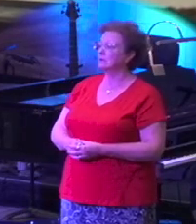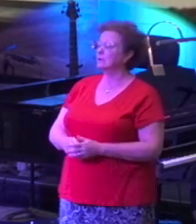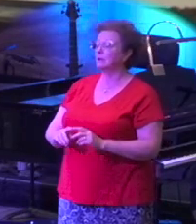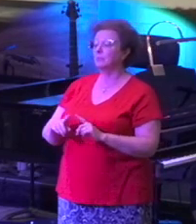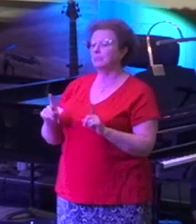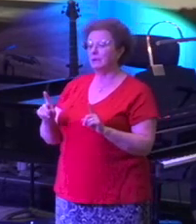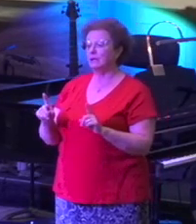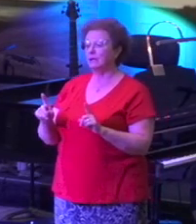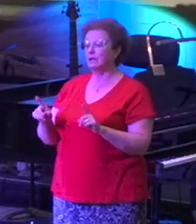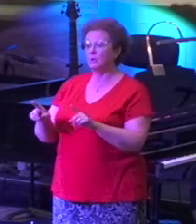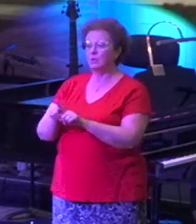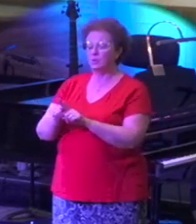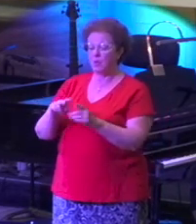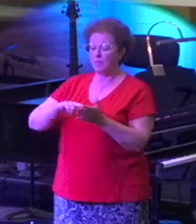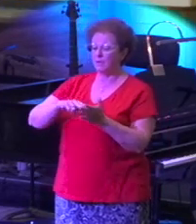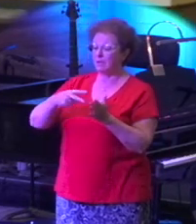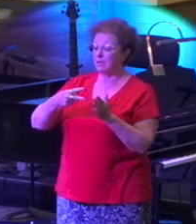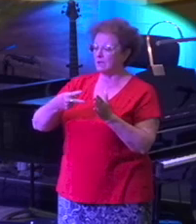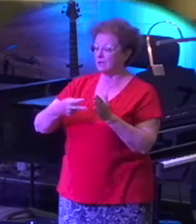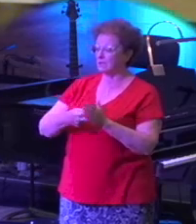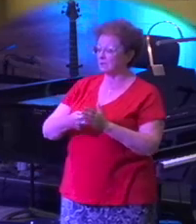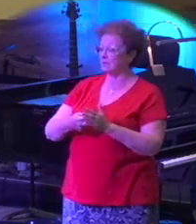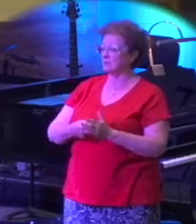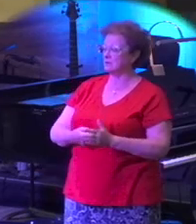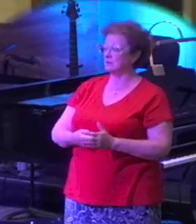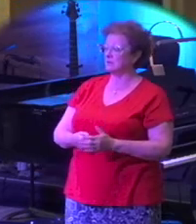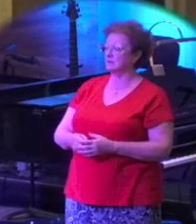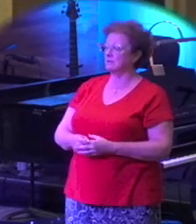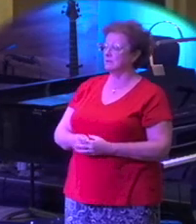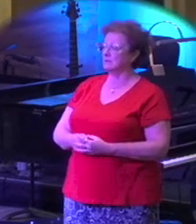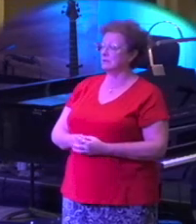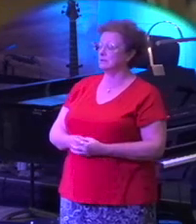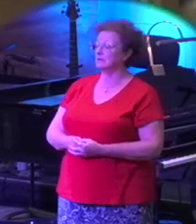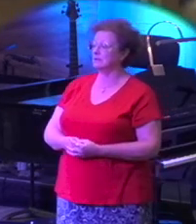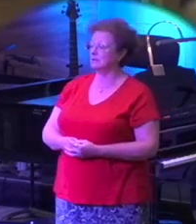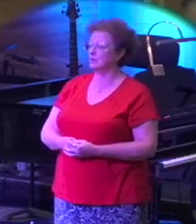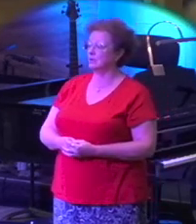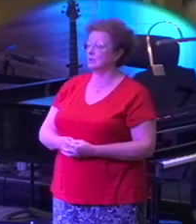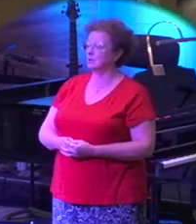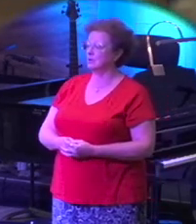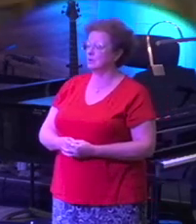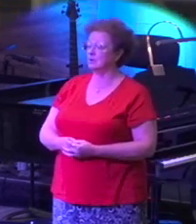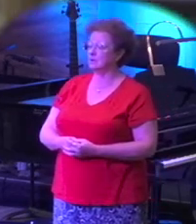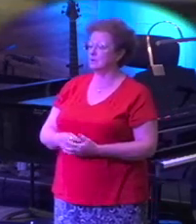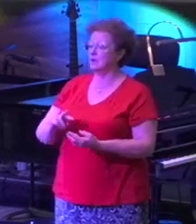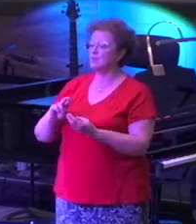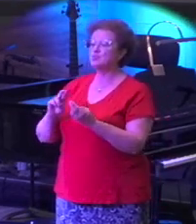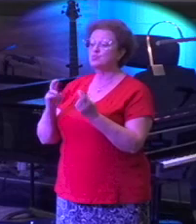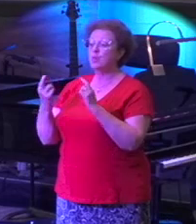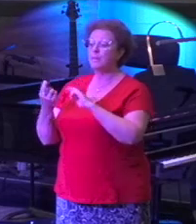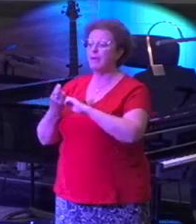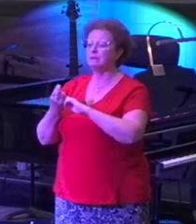The word repent is an ordinal word. It's a directional word. The word repent means if you're going this way,